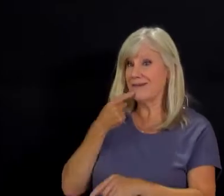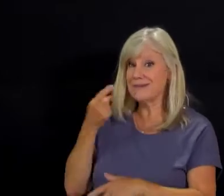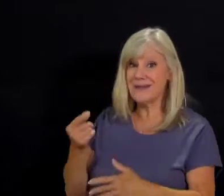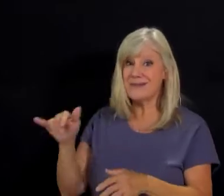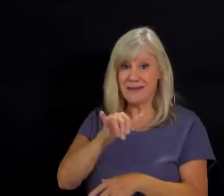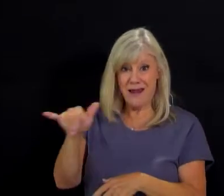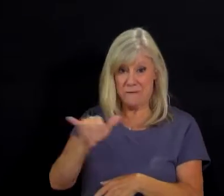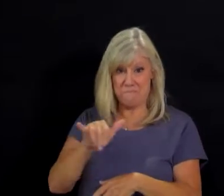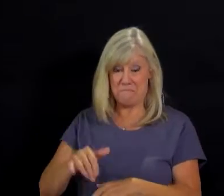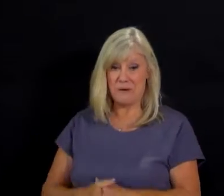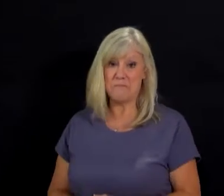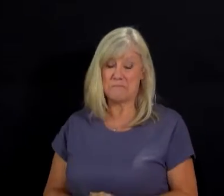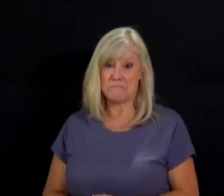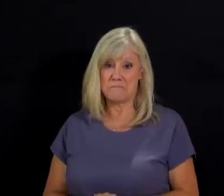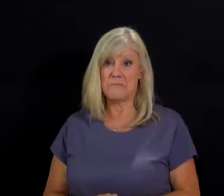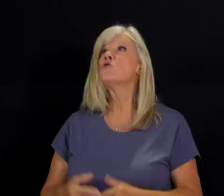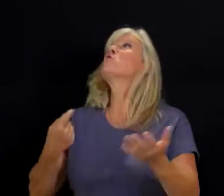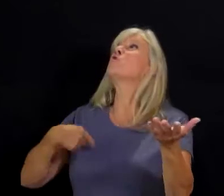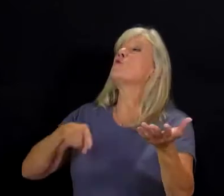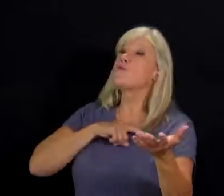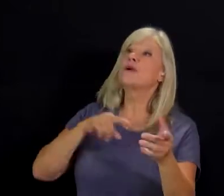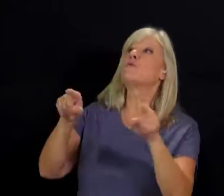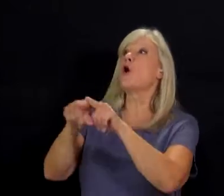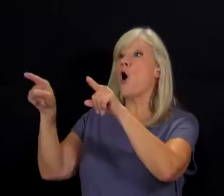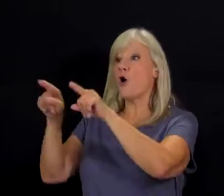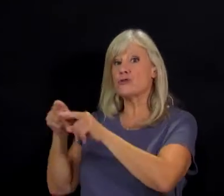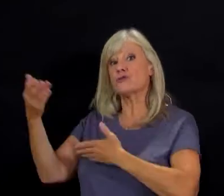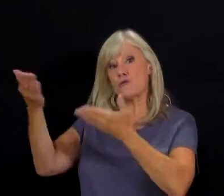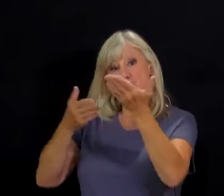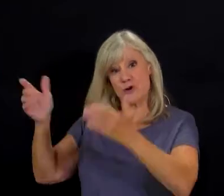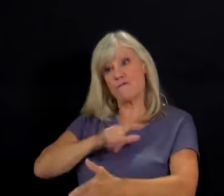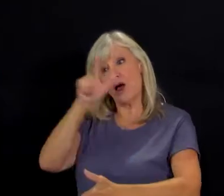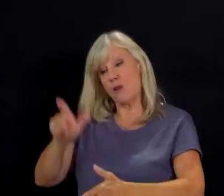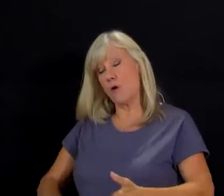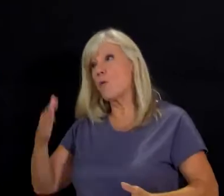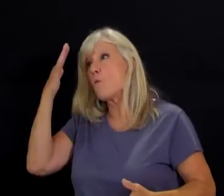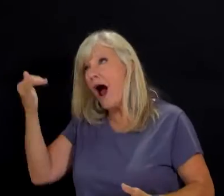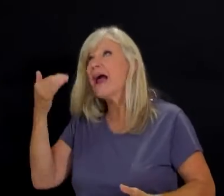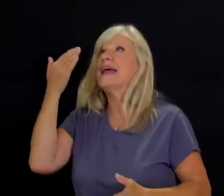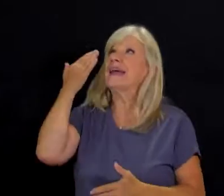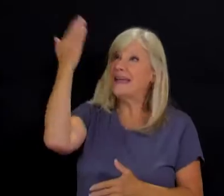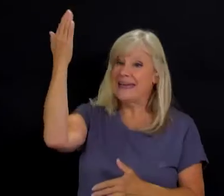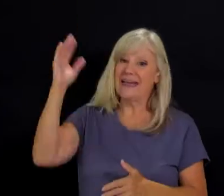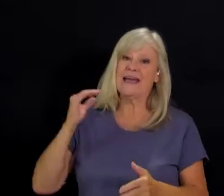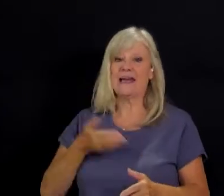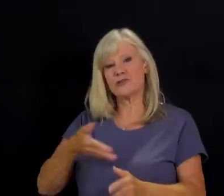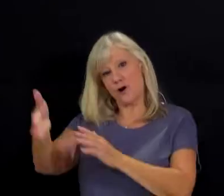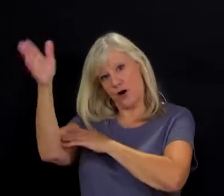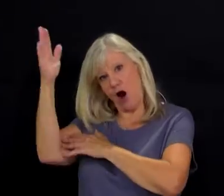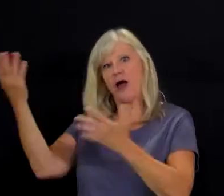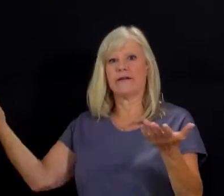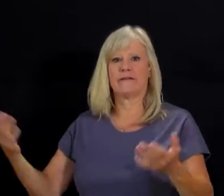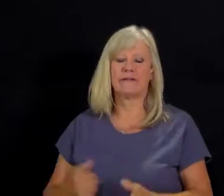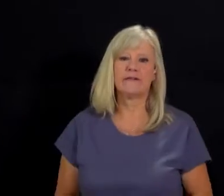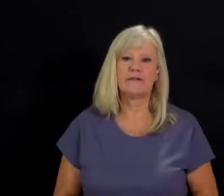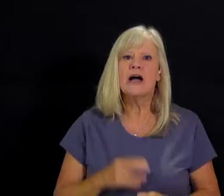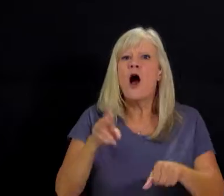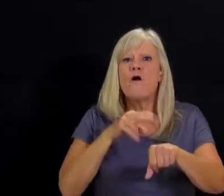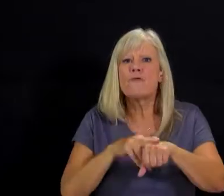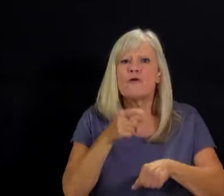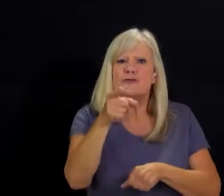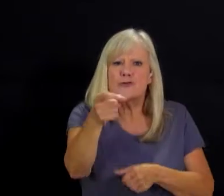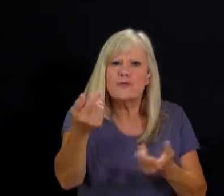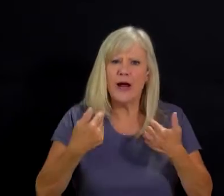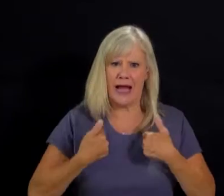affirmation. Therefore, we also will serve the Lord, for he is our God. Of course, you and I know